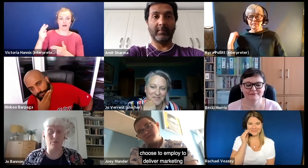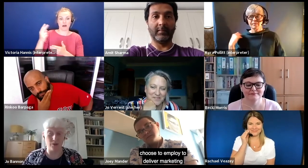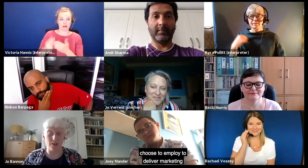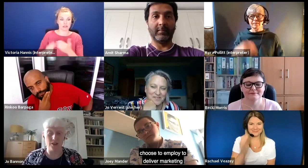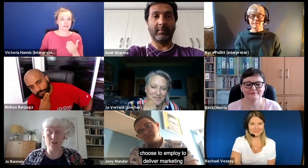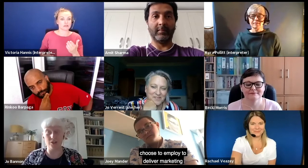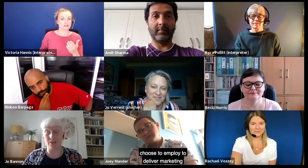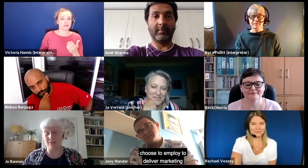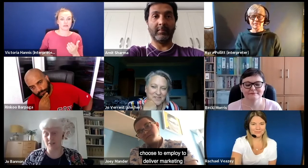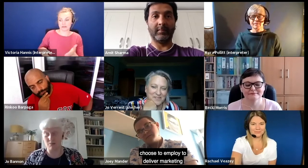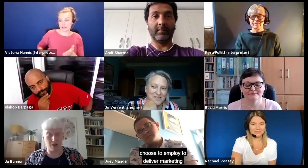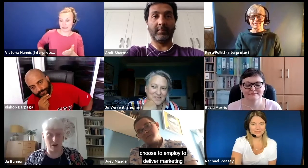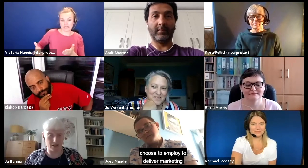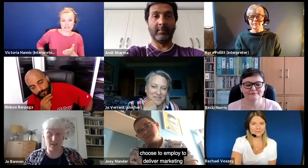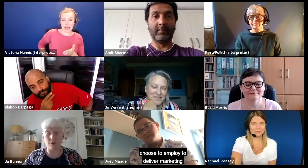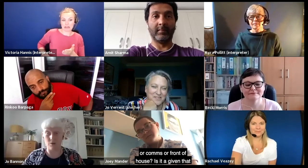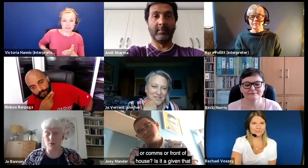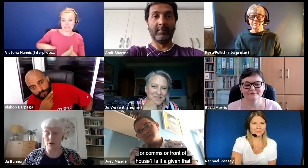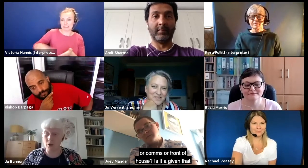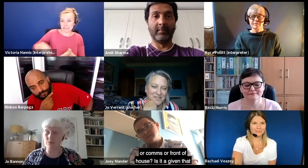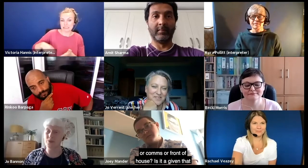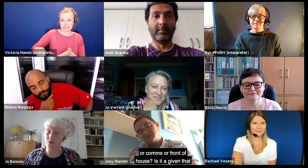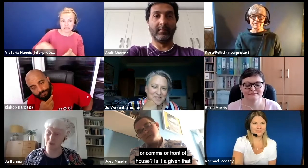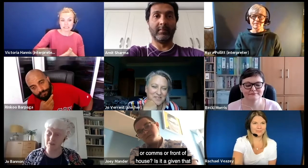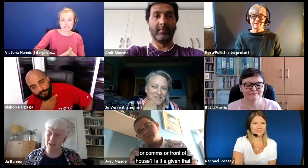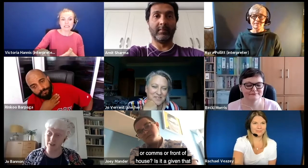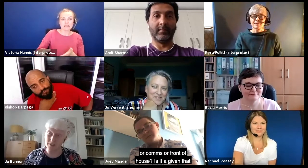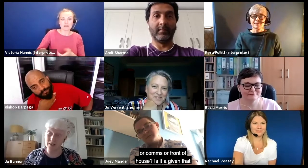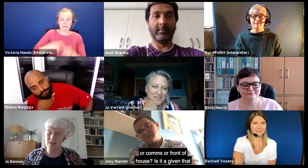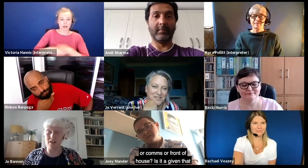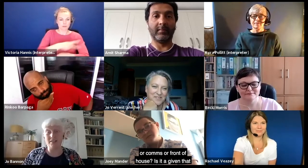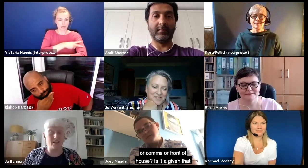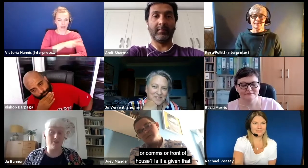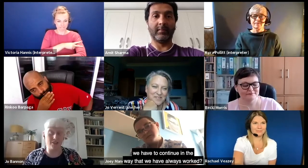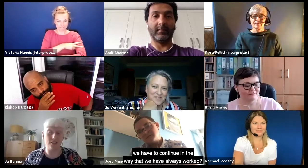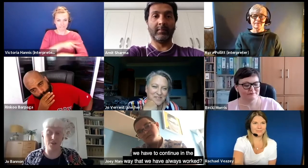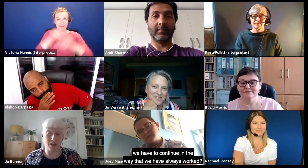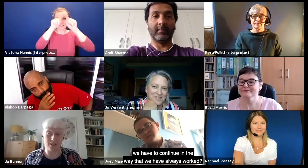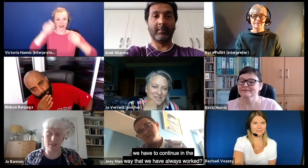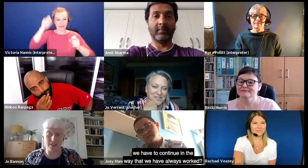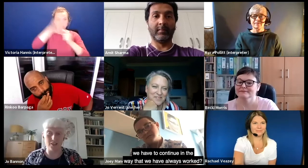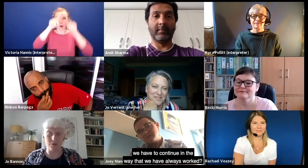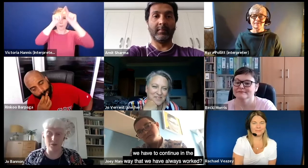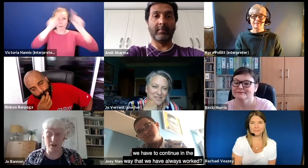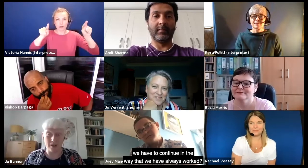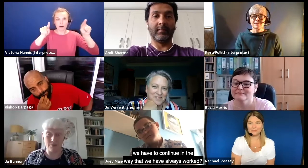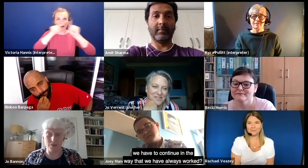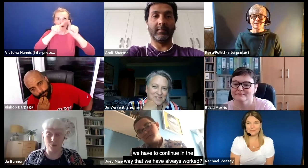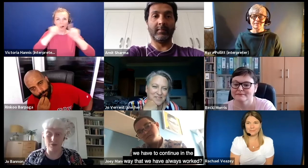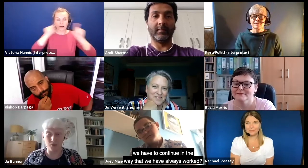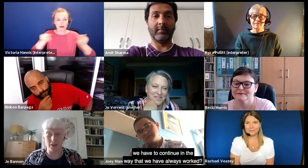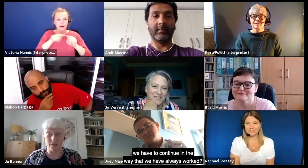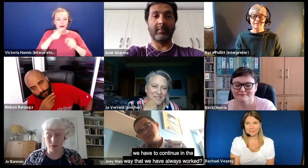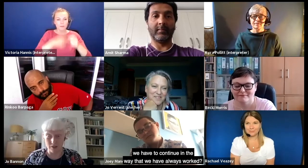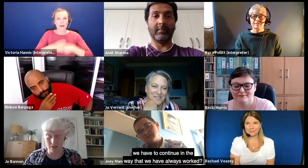to employ to deliver marketing or comms or front of house? Is it a given that we have to continue in the way that